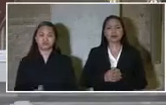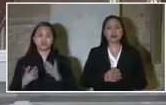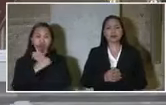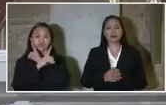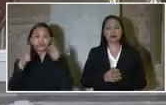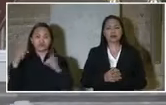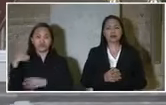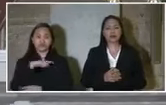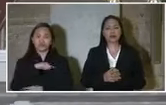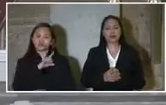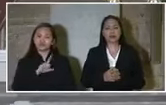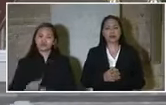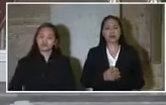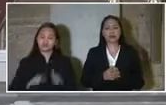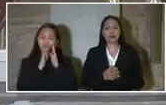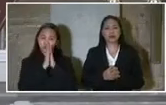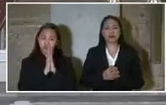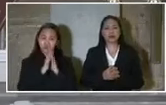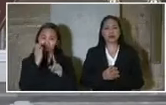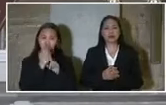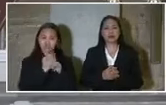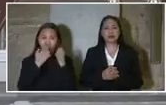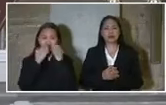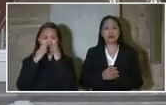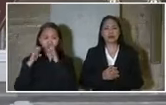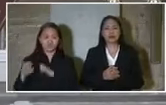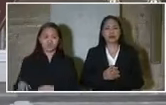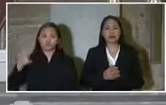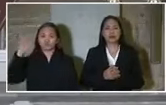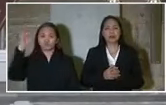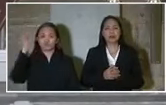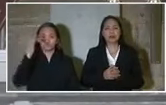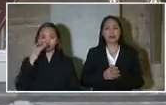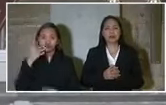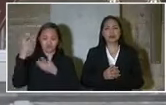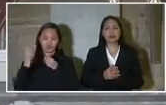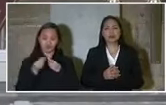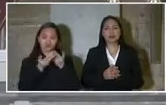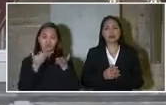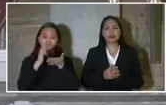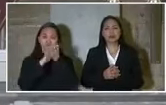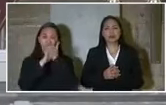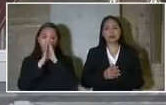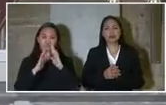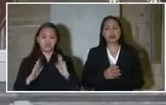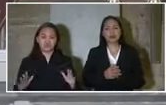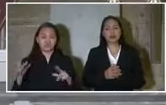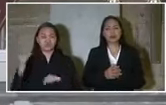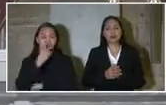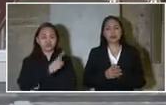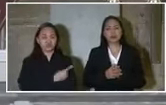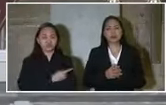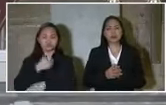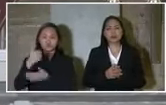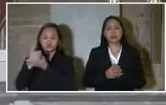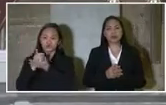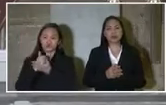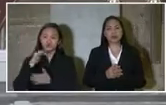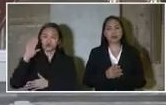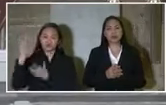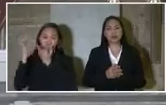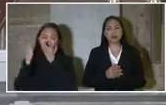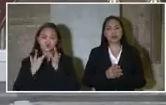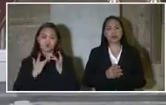deliver us, Lord, we pray, from every evil. Graciously grant peace in our days, that by the help of